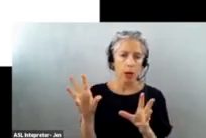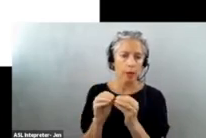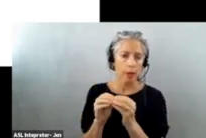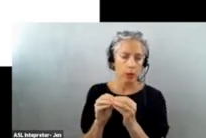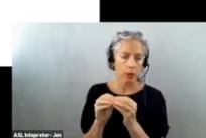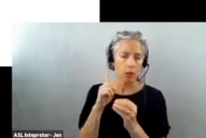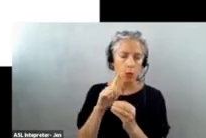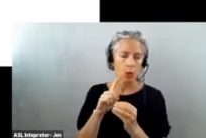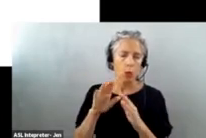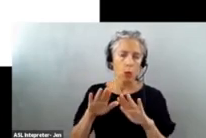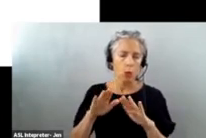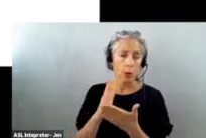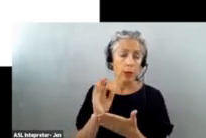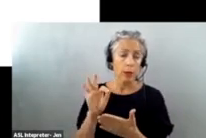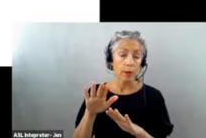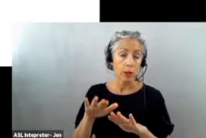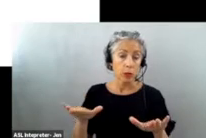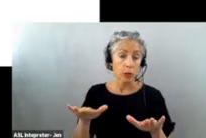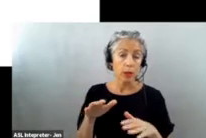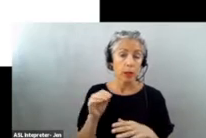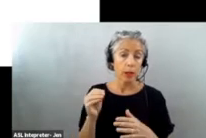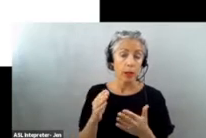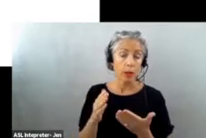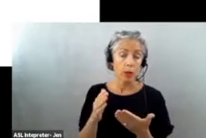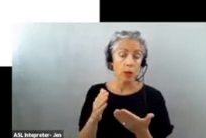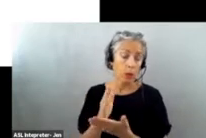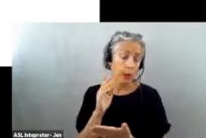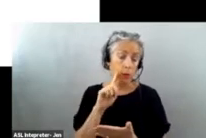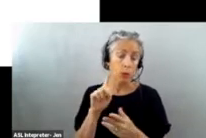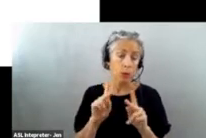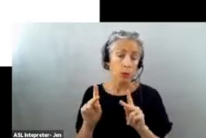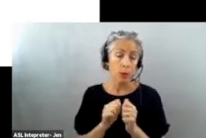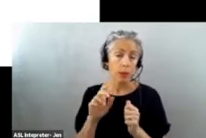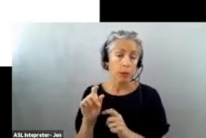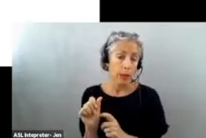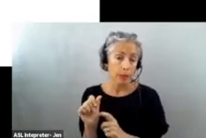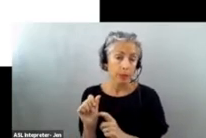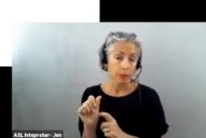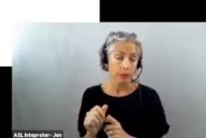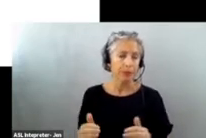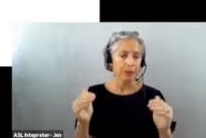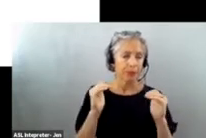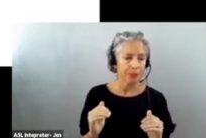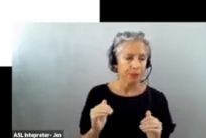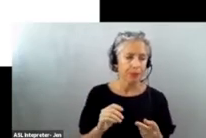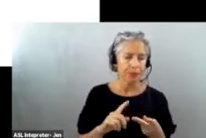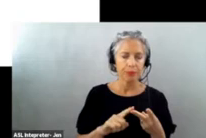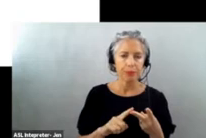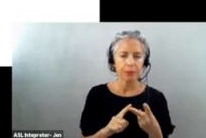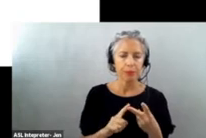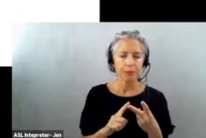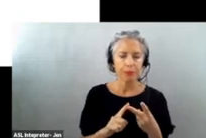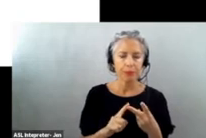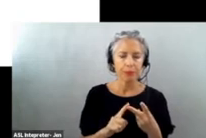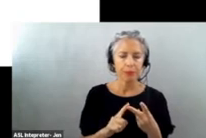for the Rights of Children and the Rights of Persons with Disability. And then secondly, and this is actually